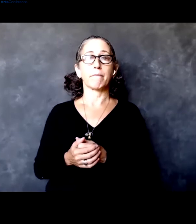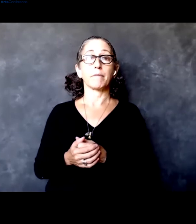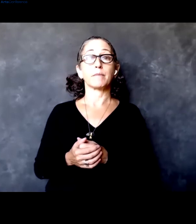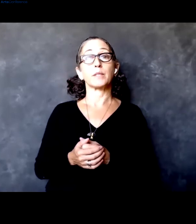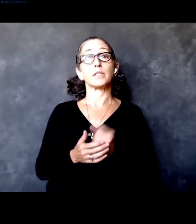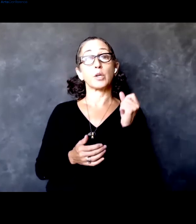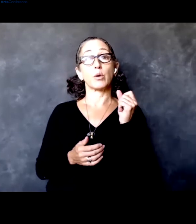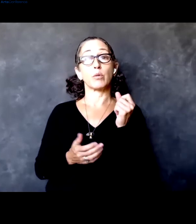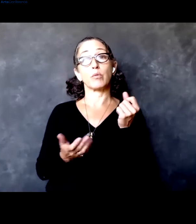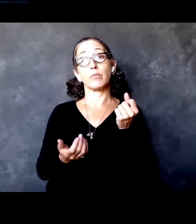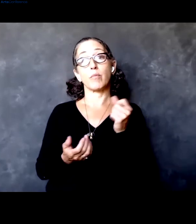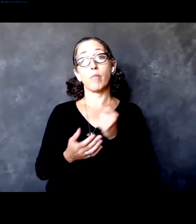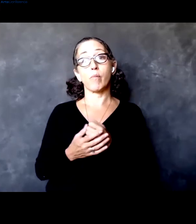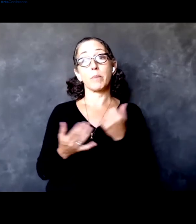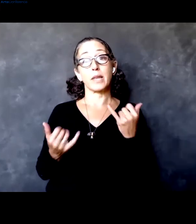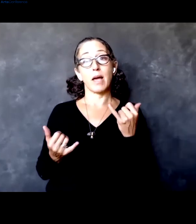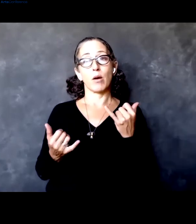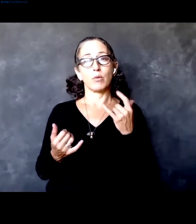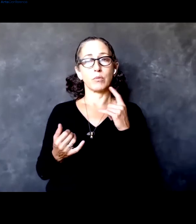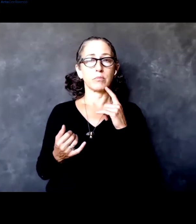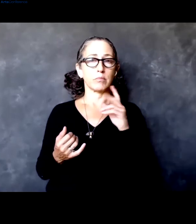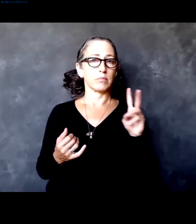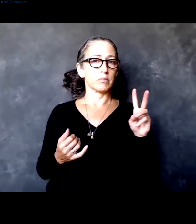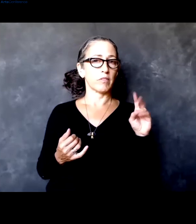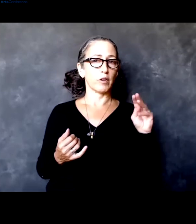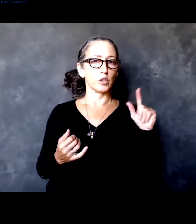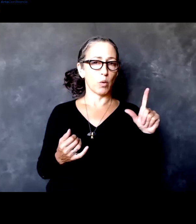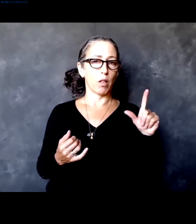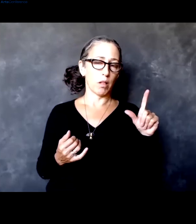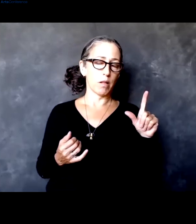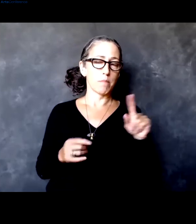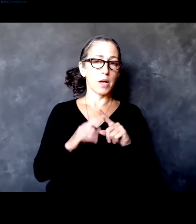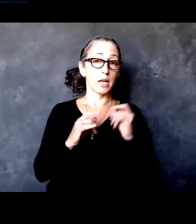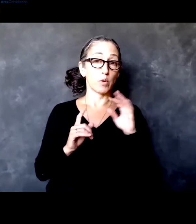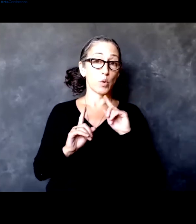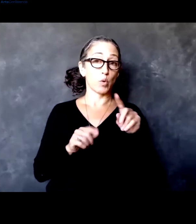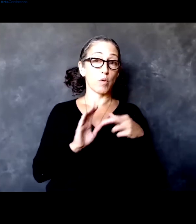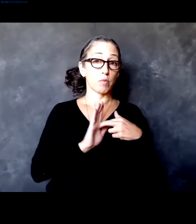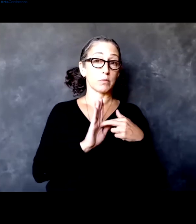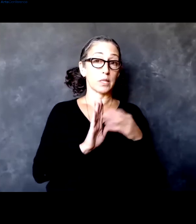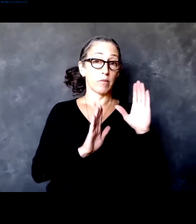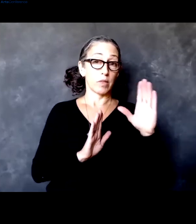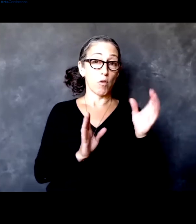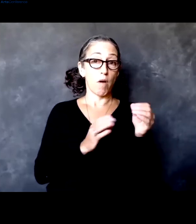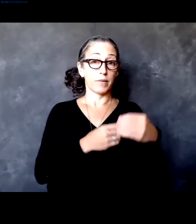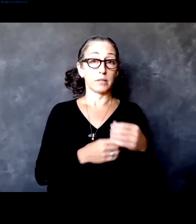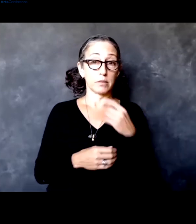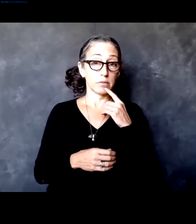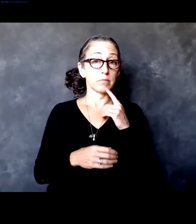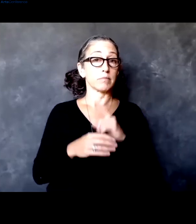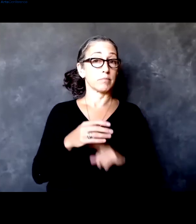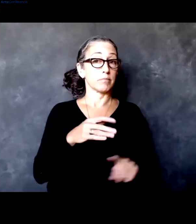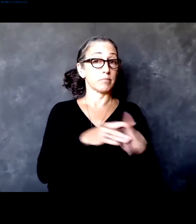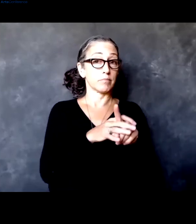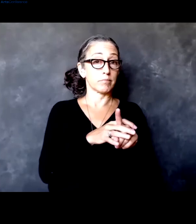representative's office, or now it's virtually, and we'll get into that, but when you go to a representative's office, the first thing that you want to do, step 1, and you can actually